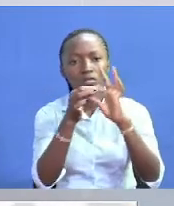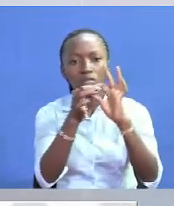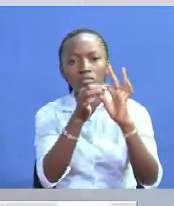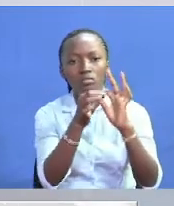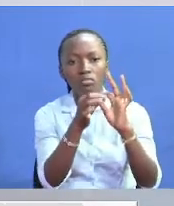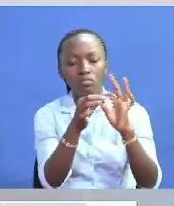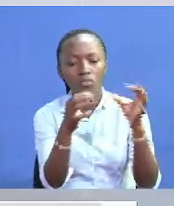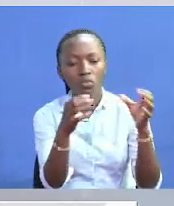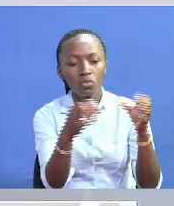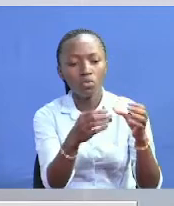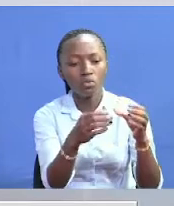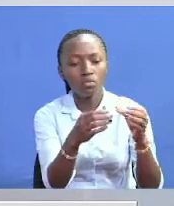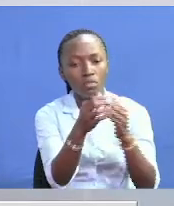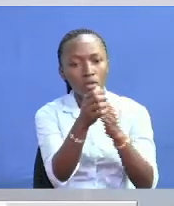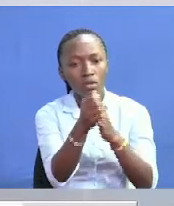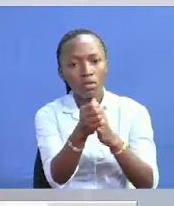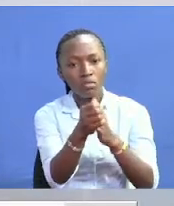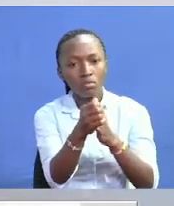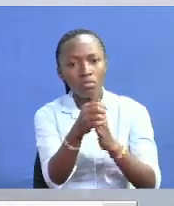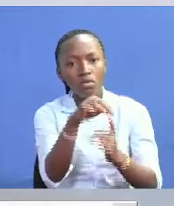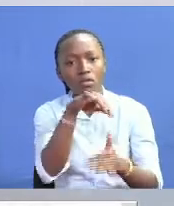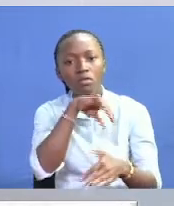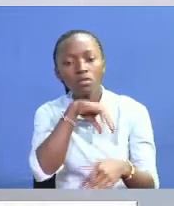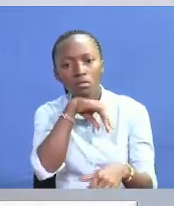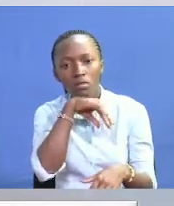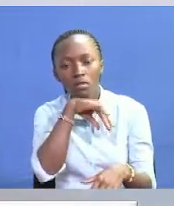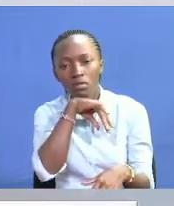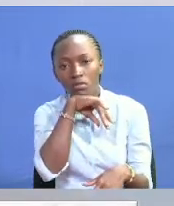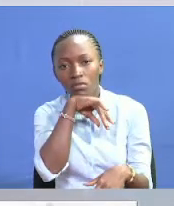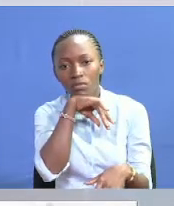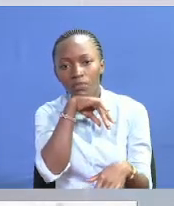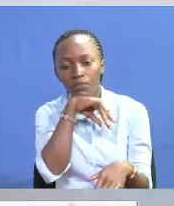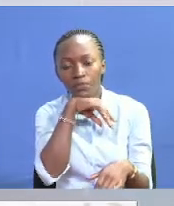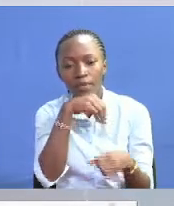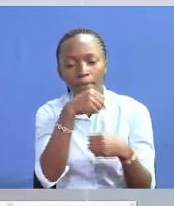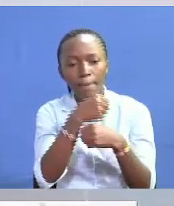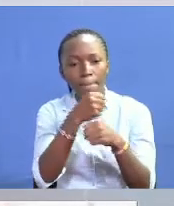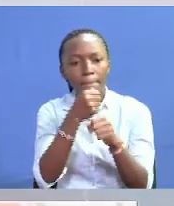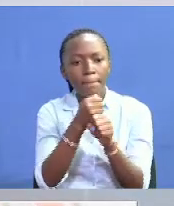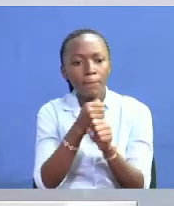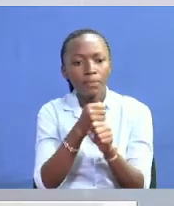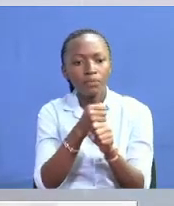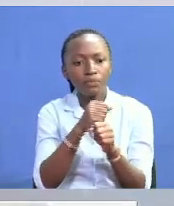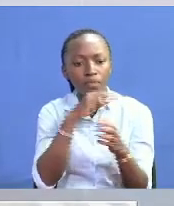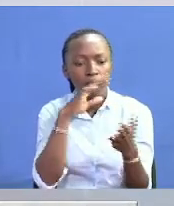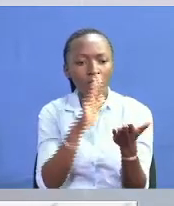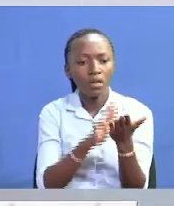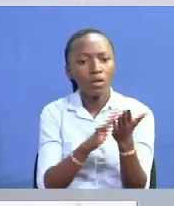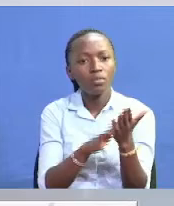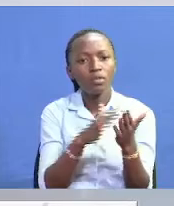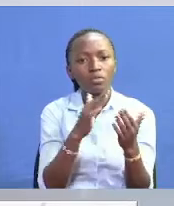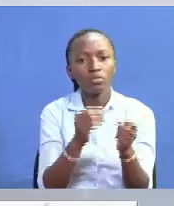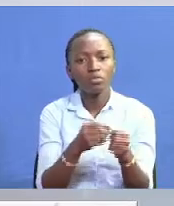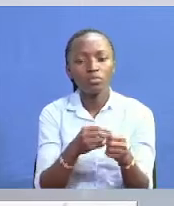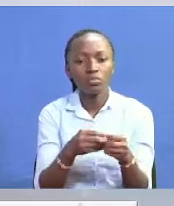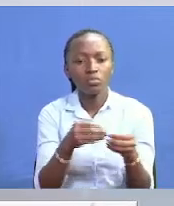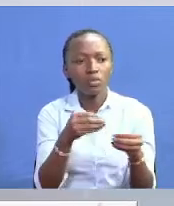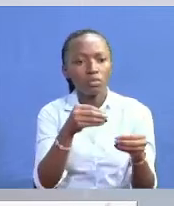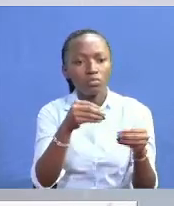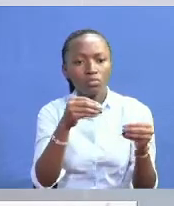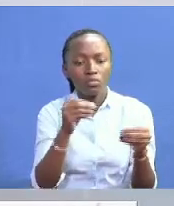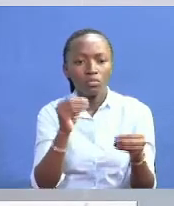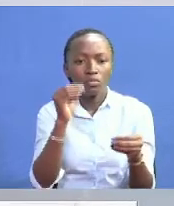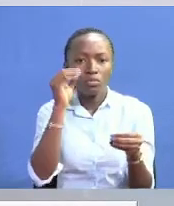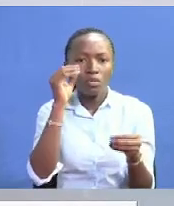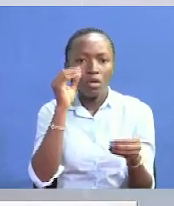which was headed by, of course, Right Honorable Raila Amolo Odinga. They made recommendations to the electoral body that for